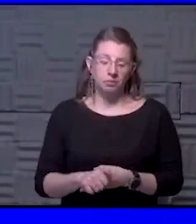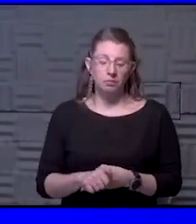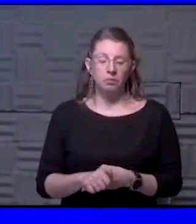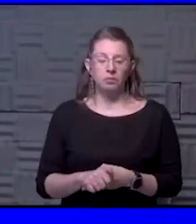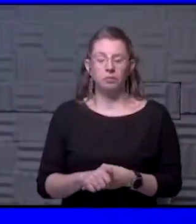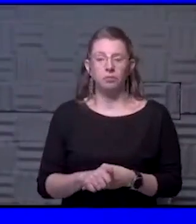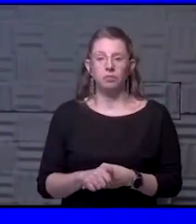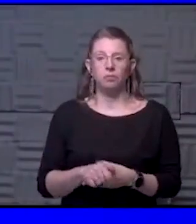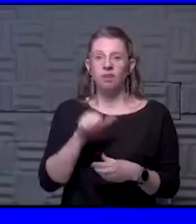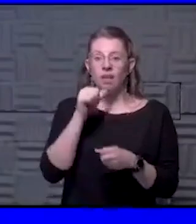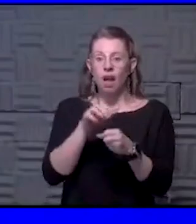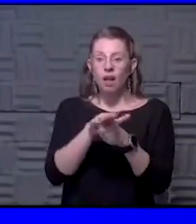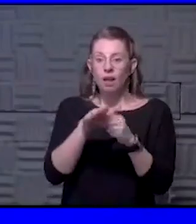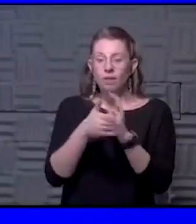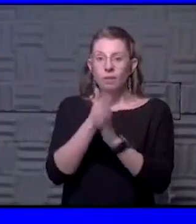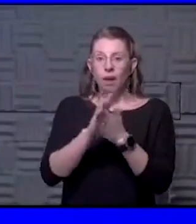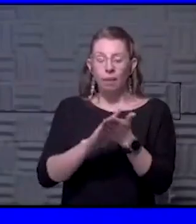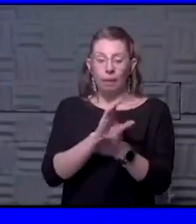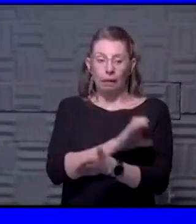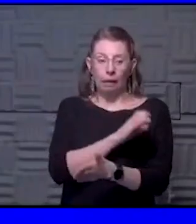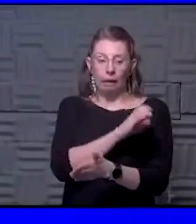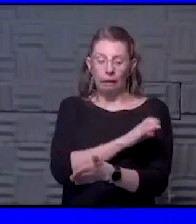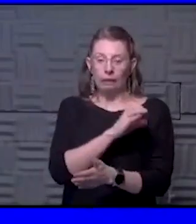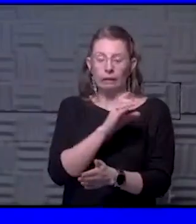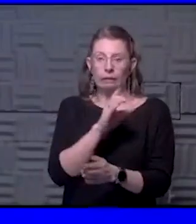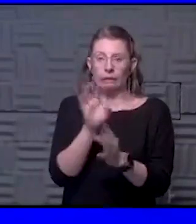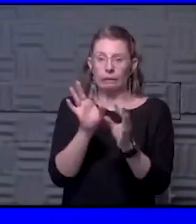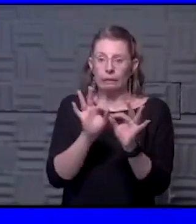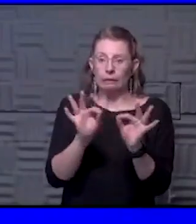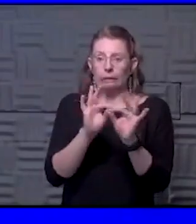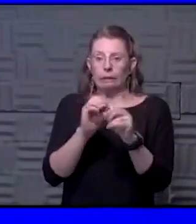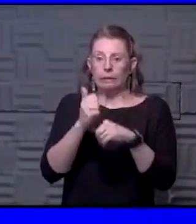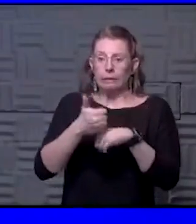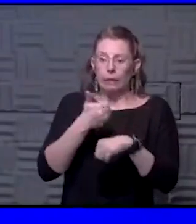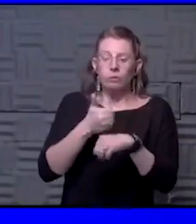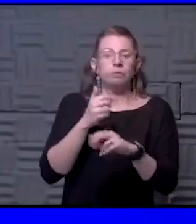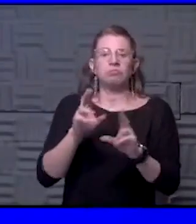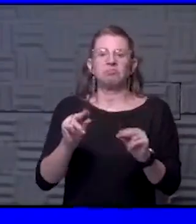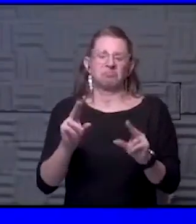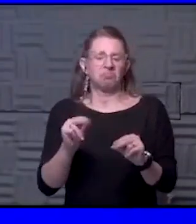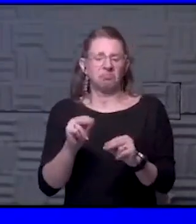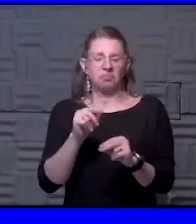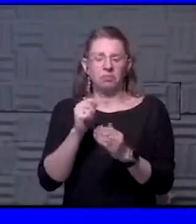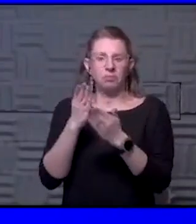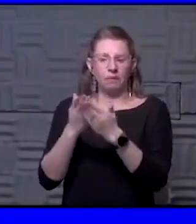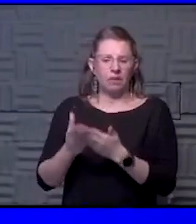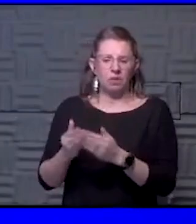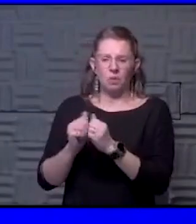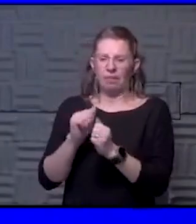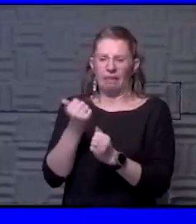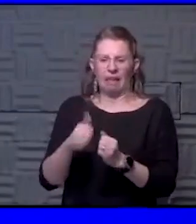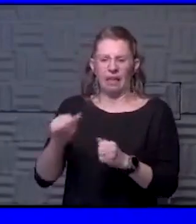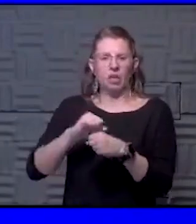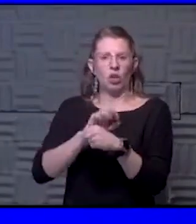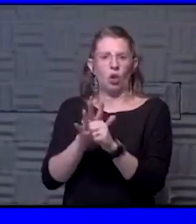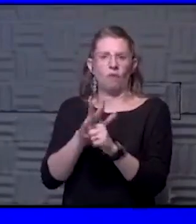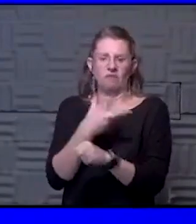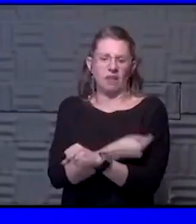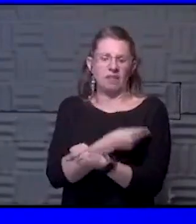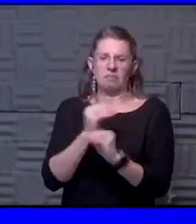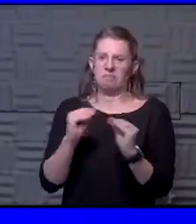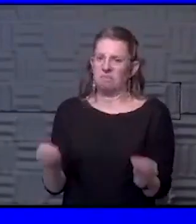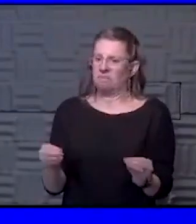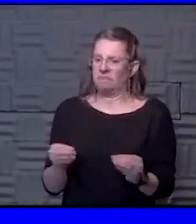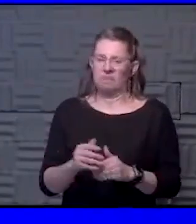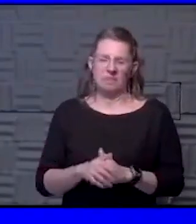shot. Not enough to be clinically significant, really small amount. There isn't that sort of evidence with any of the COVID vaccines,